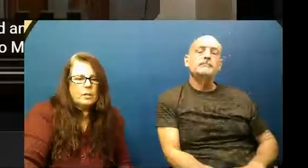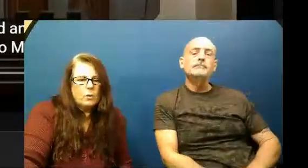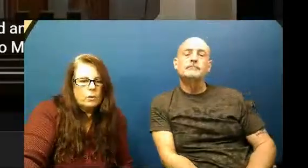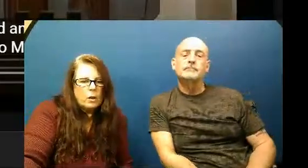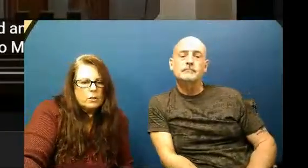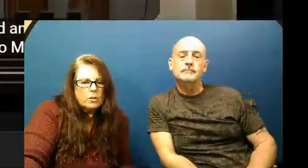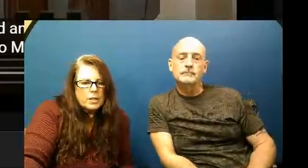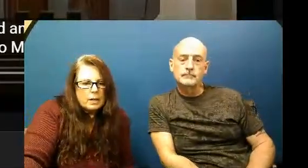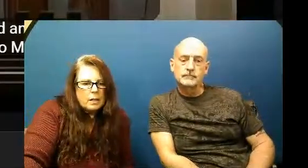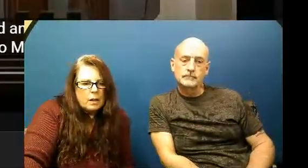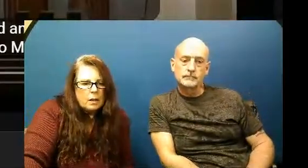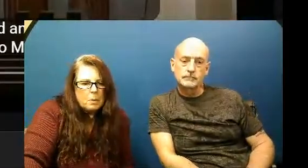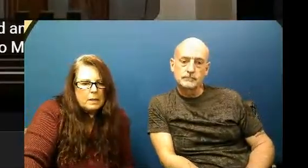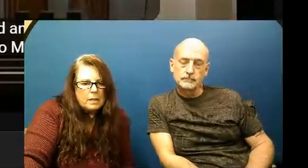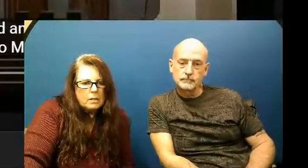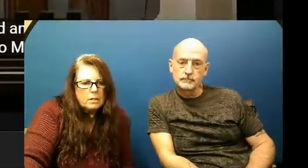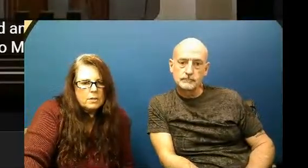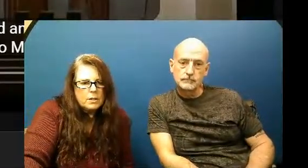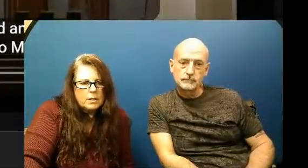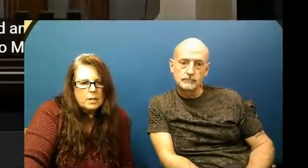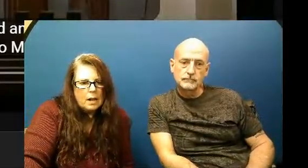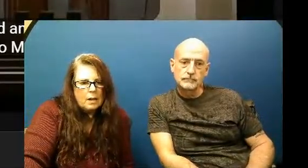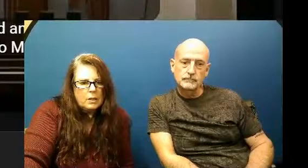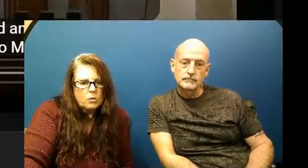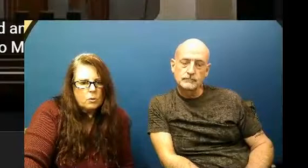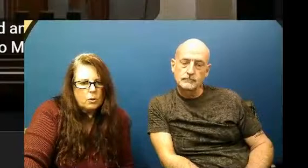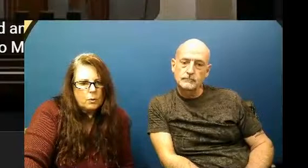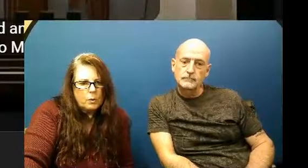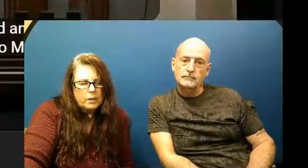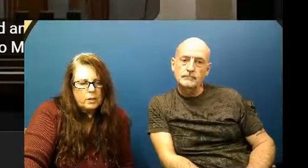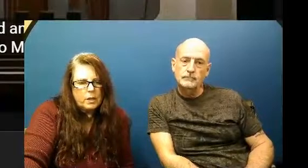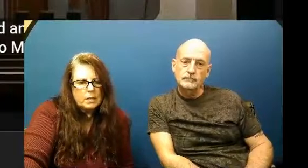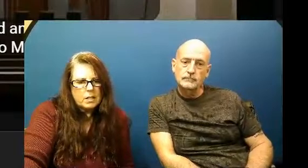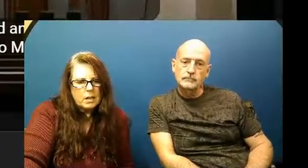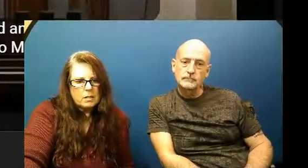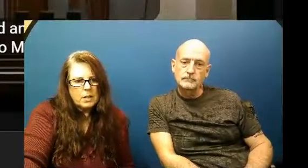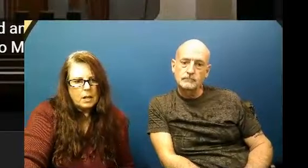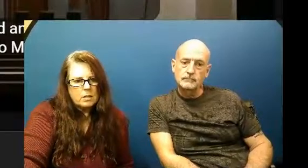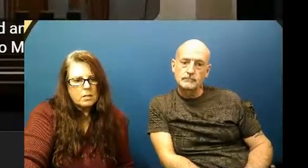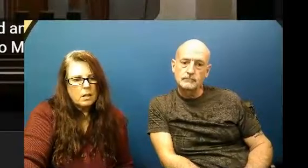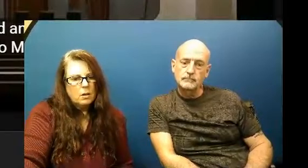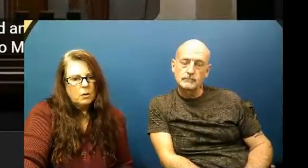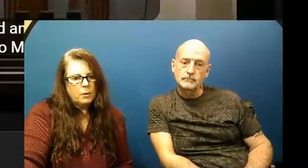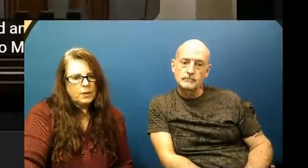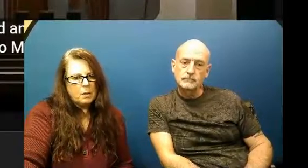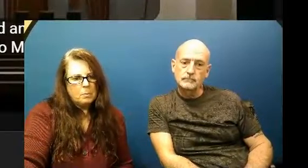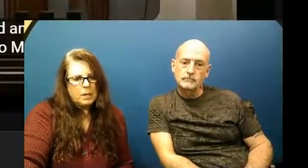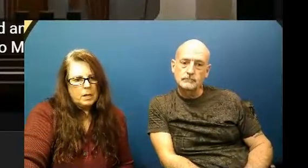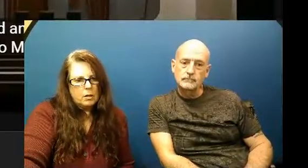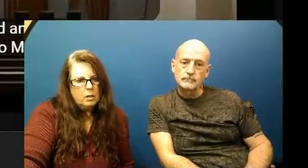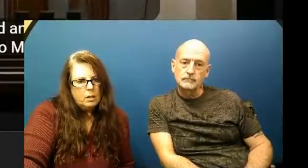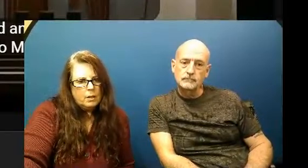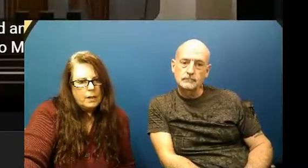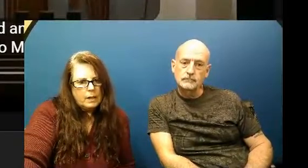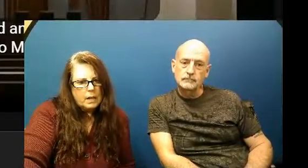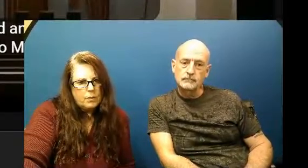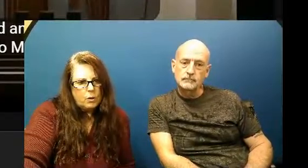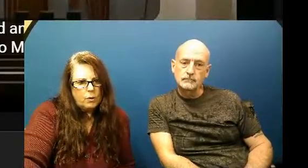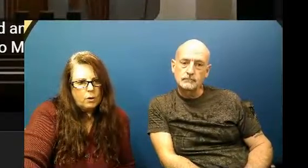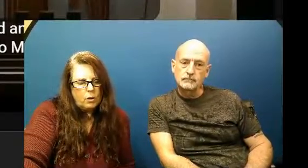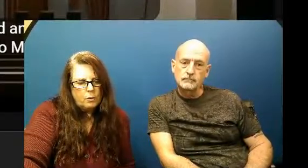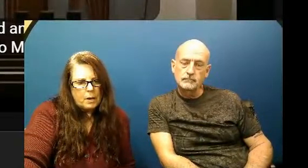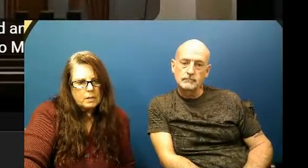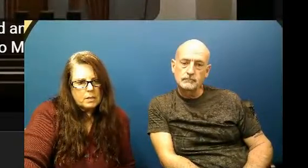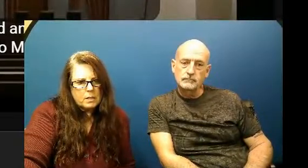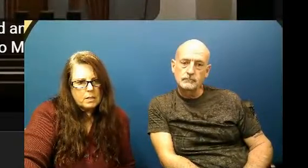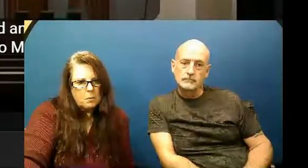Okay, so Launch said ByteDance doesn't have any control over what the United States does with the company here. They gave